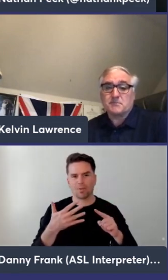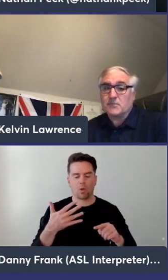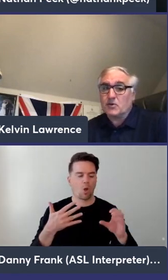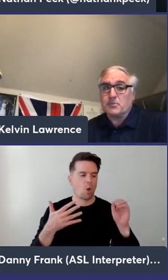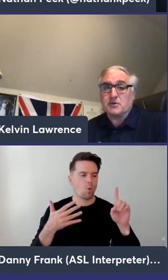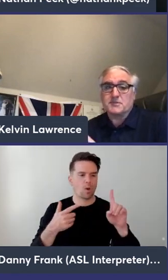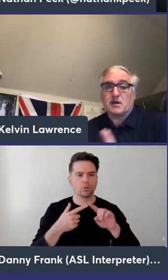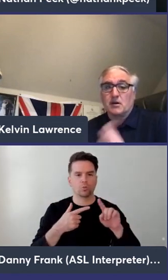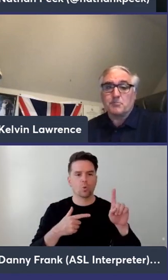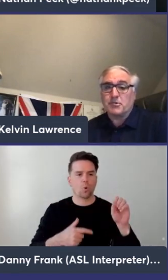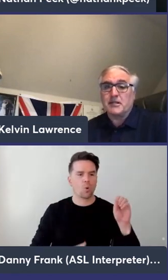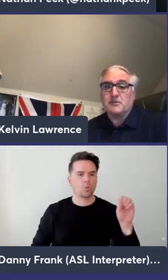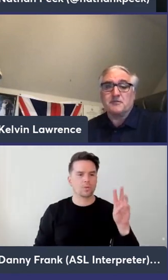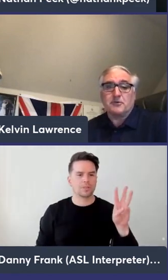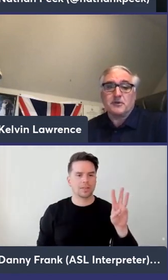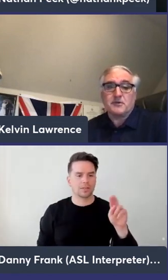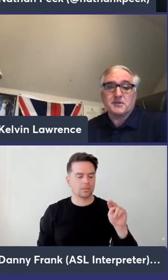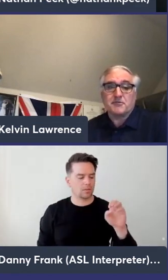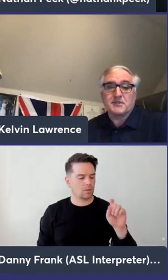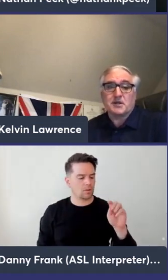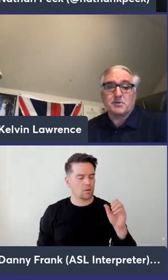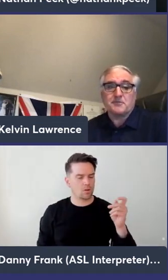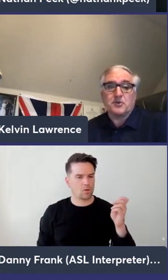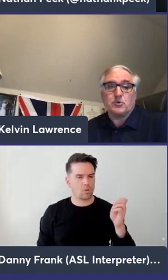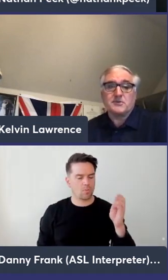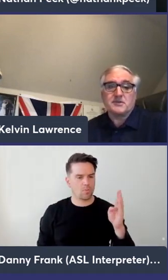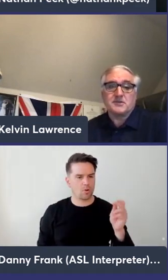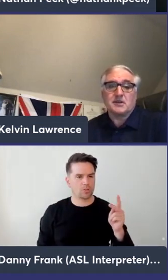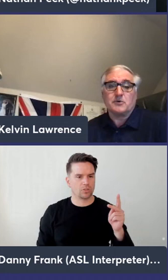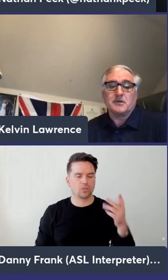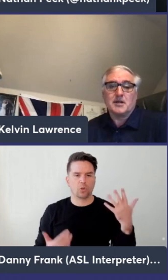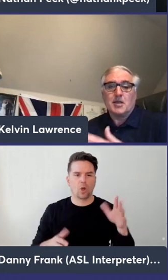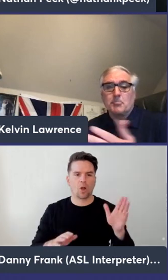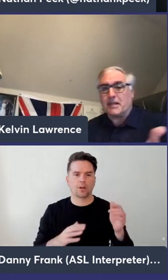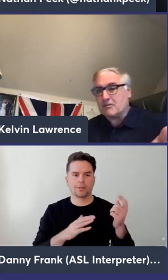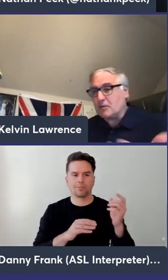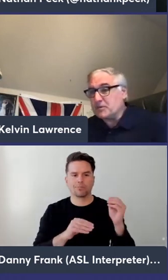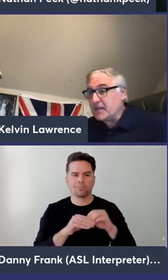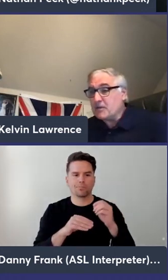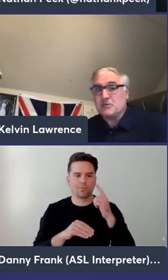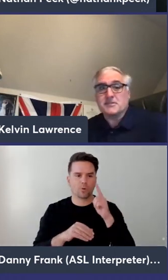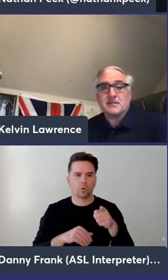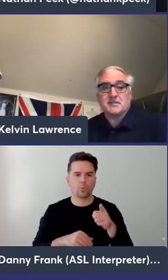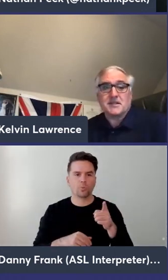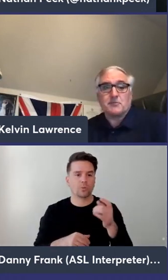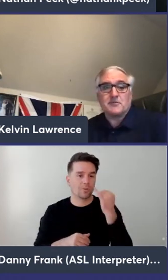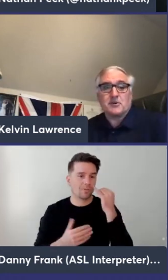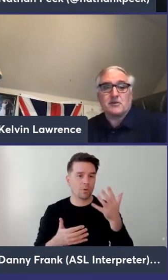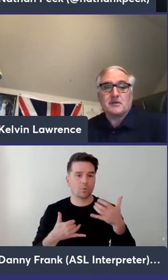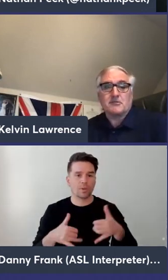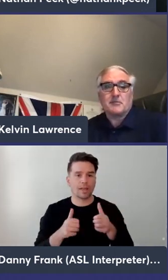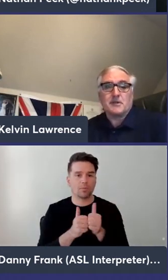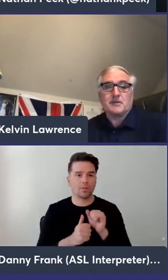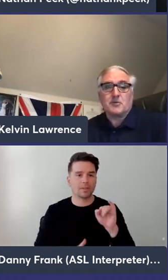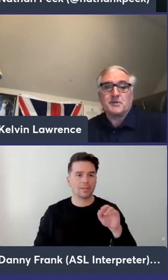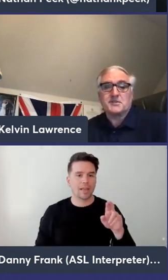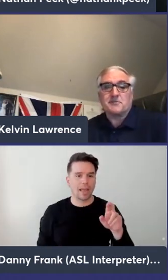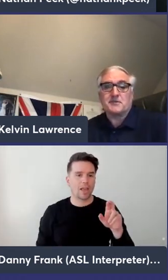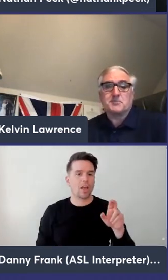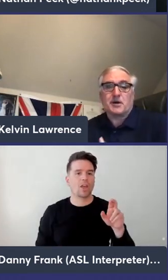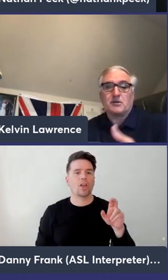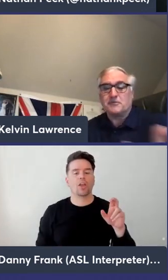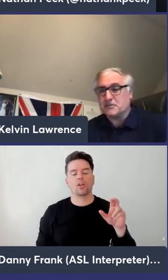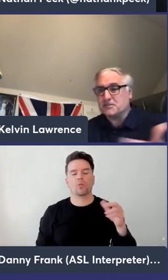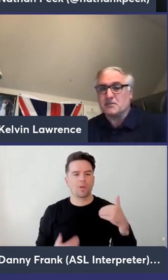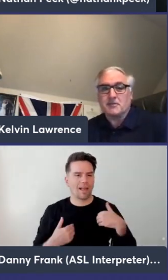06 notebooks are preloaded for you. So for example, if you wanted to go and play around with the AirRoots data set, we've got Gremlin, OpenCipher,